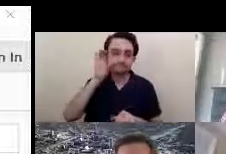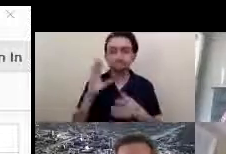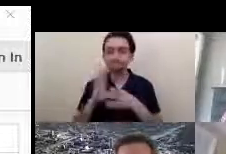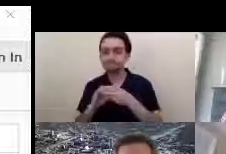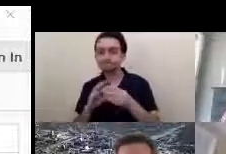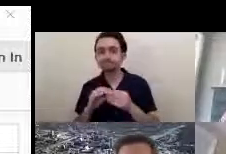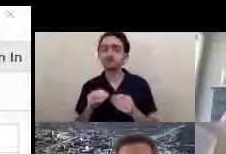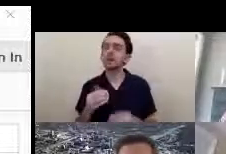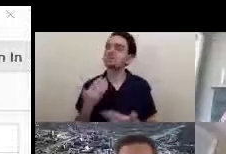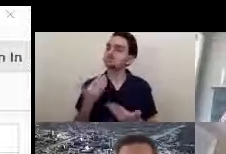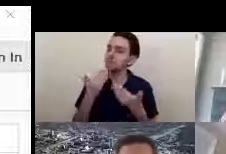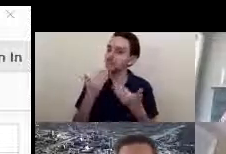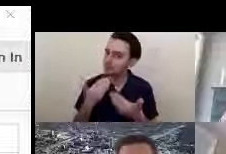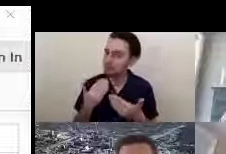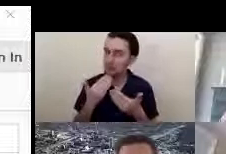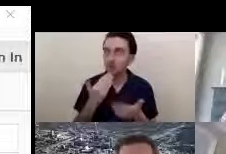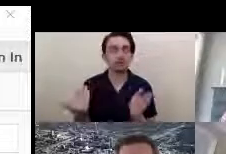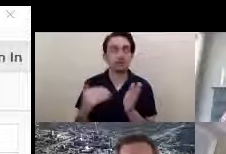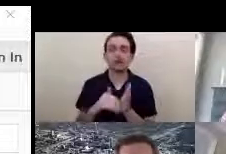say thank you, thank you, thank you.